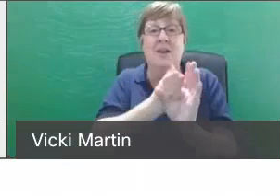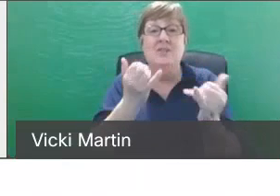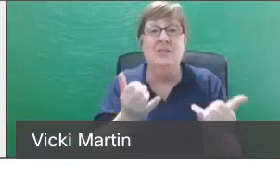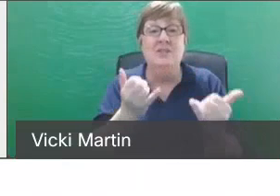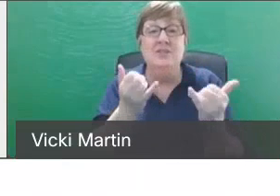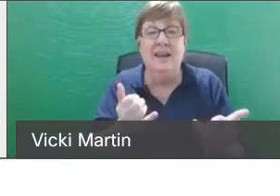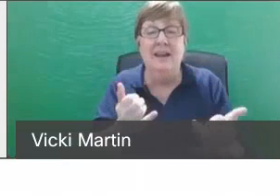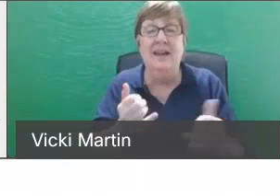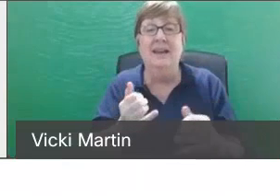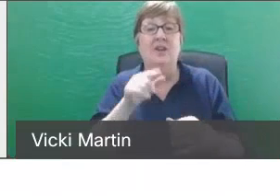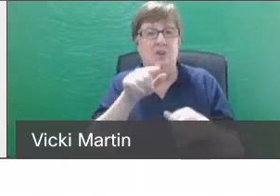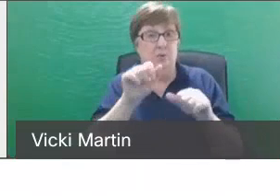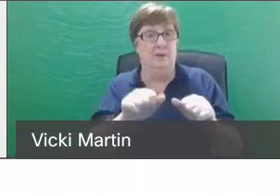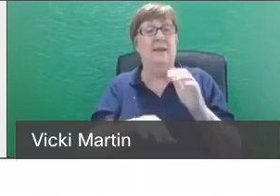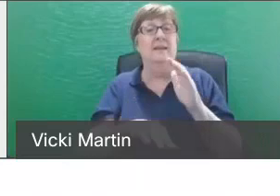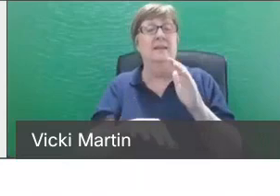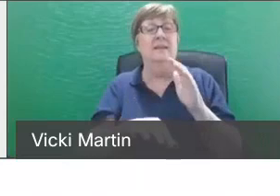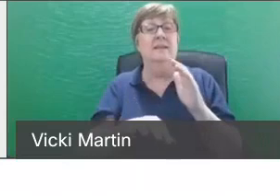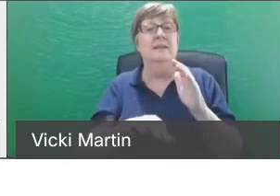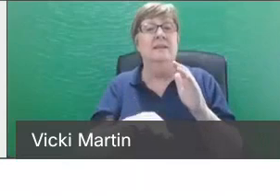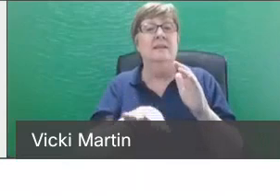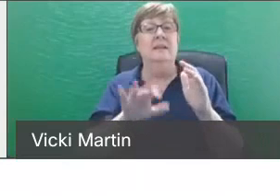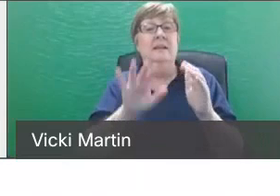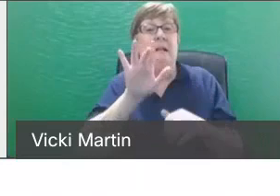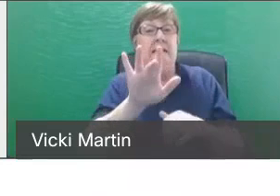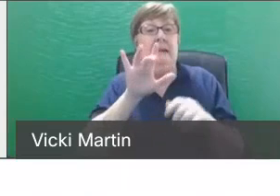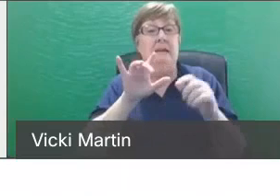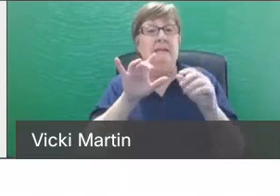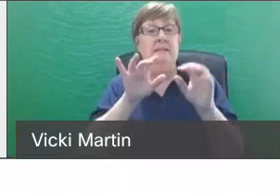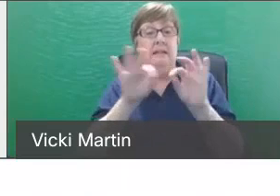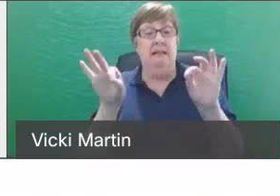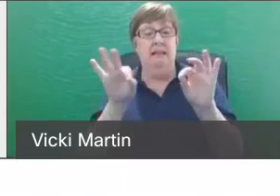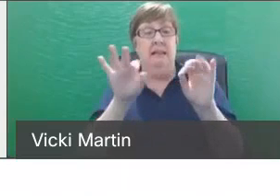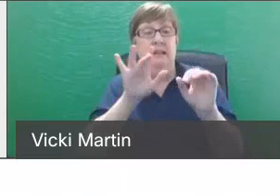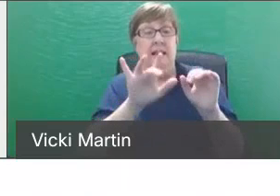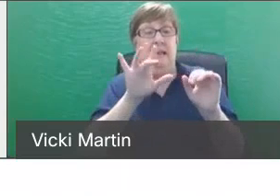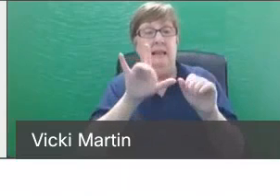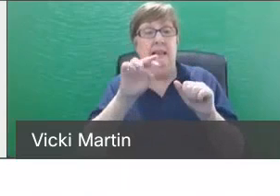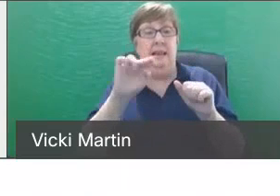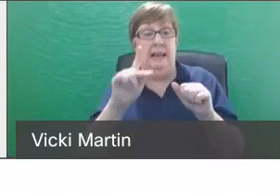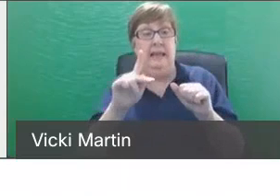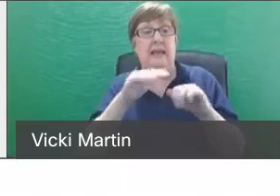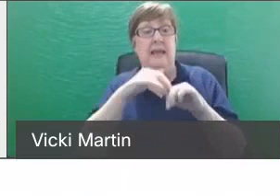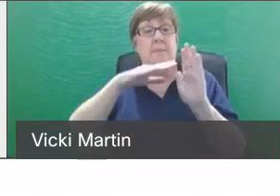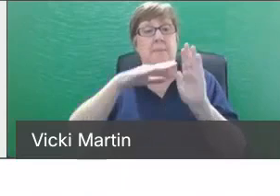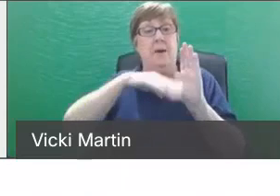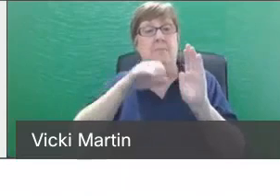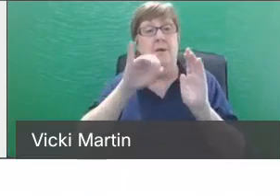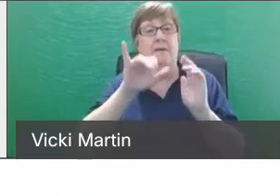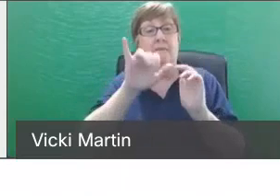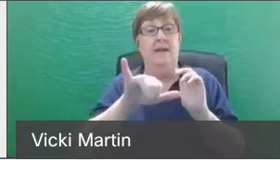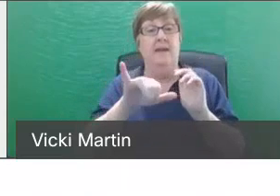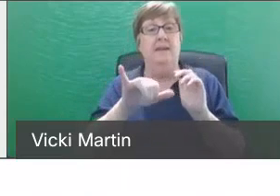therapist in your community if you go to that link, that website at the bottom of Psychology Today. So if you feel as if